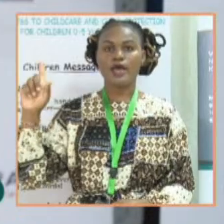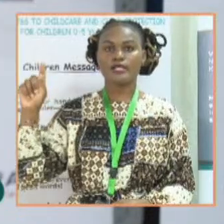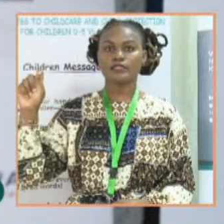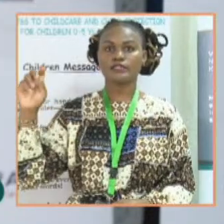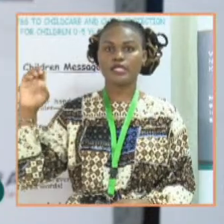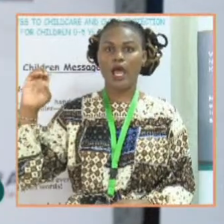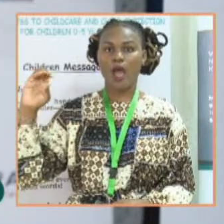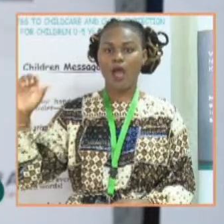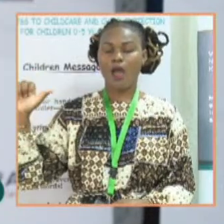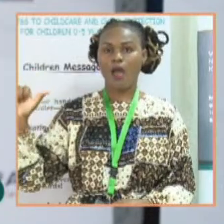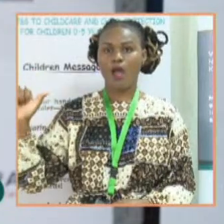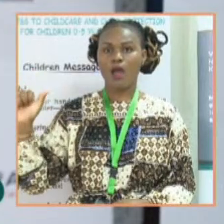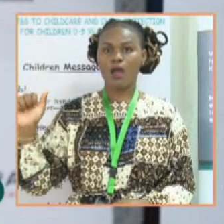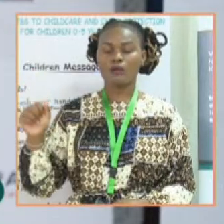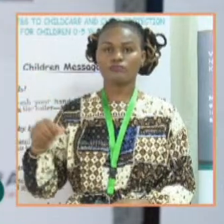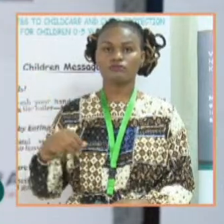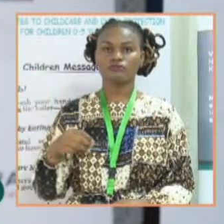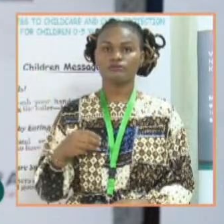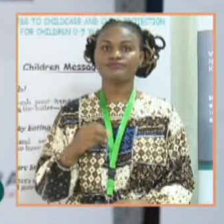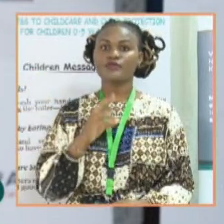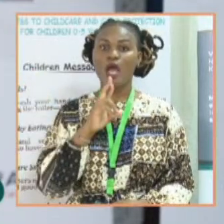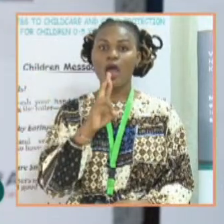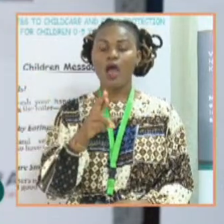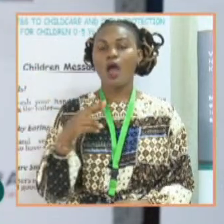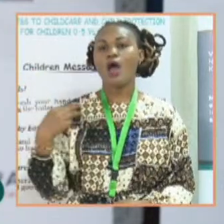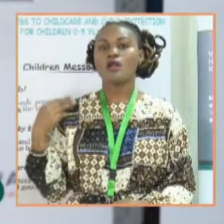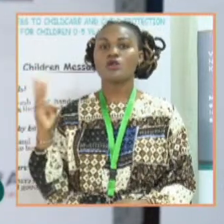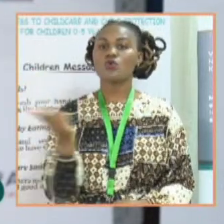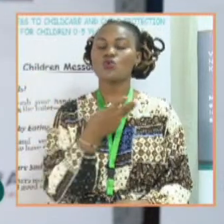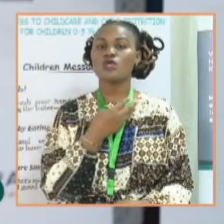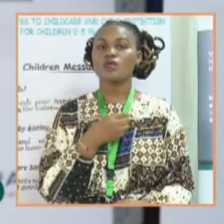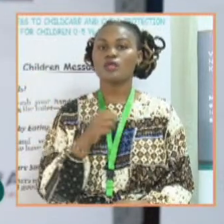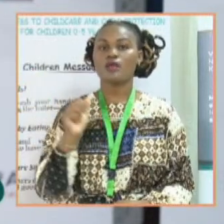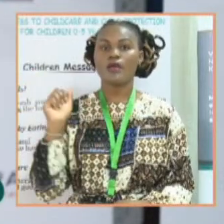Are we able to tell? I mean, I know we have done a DHS,